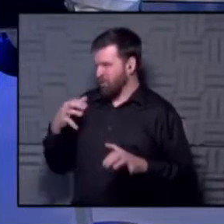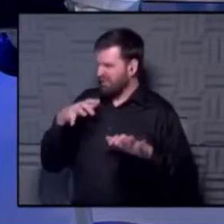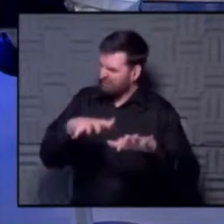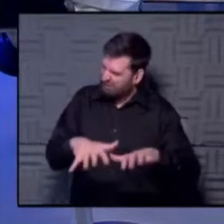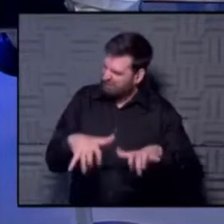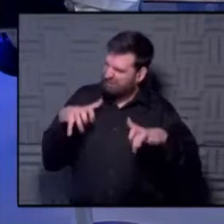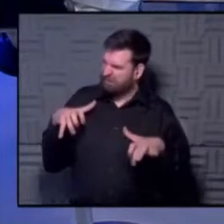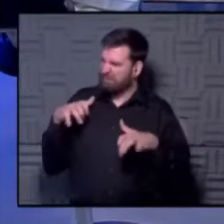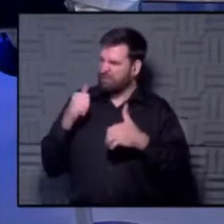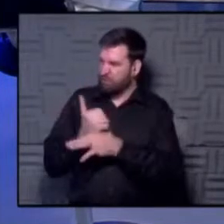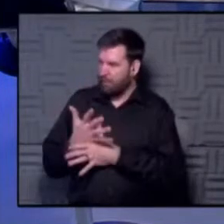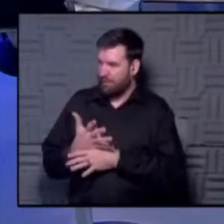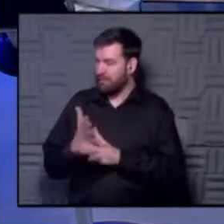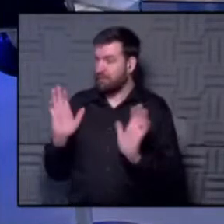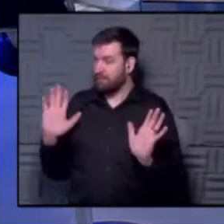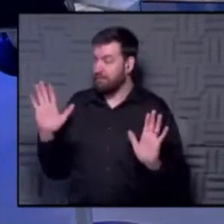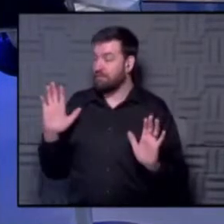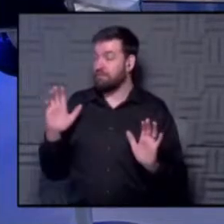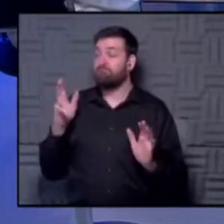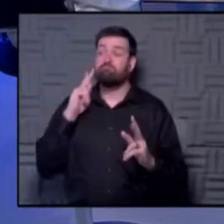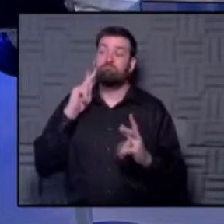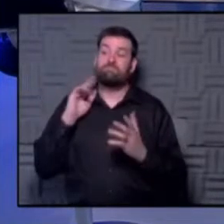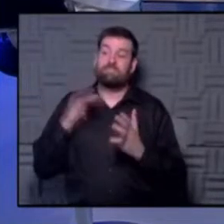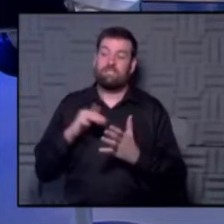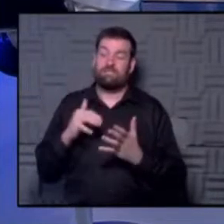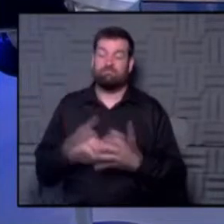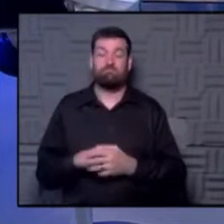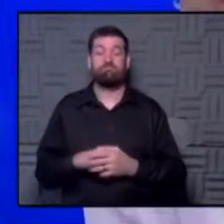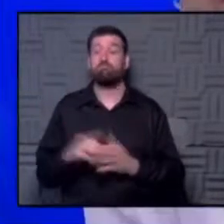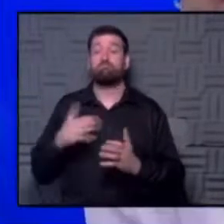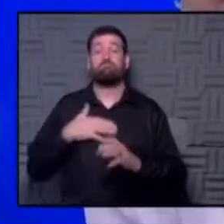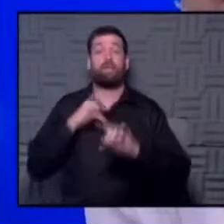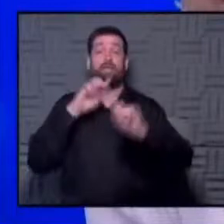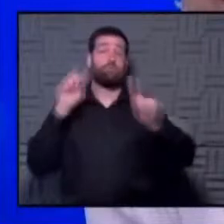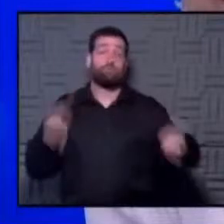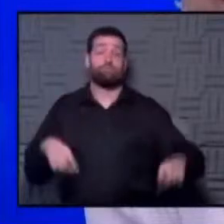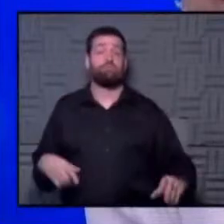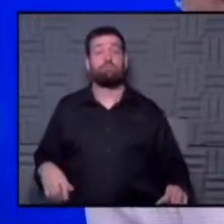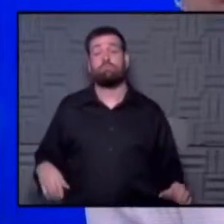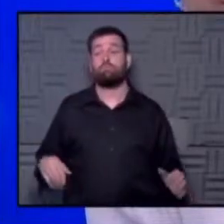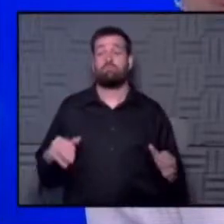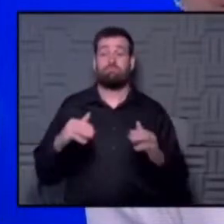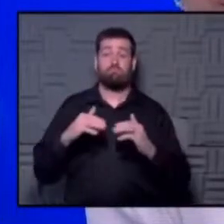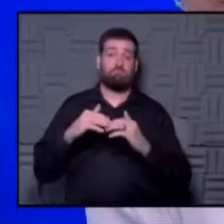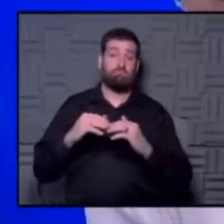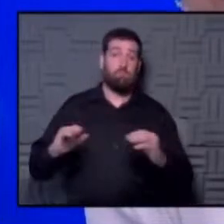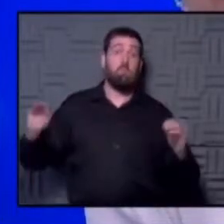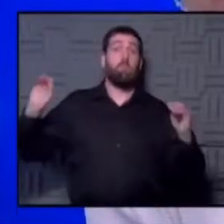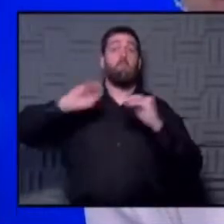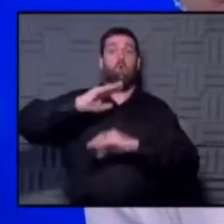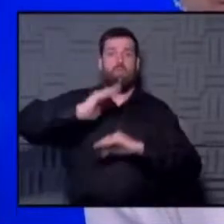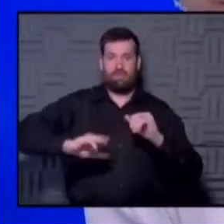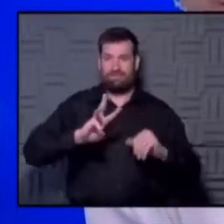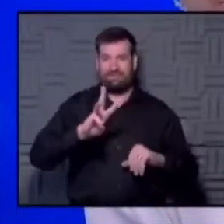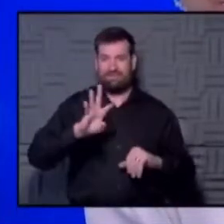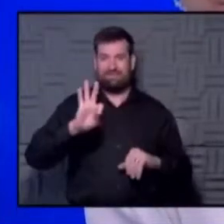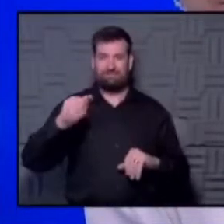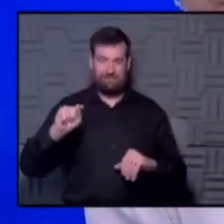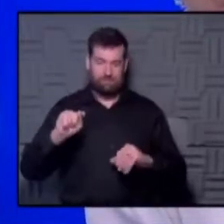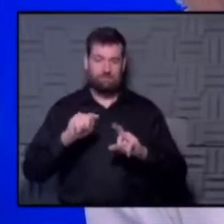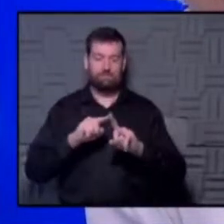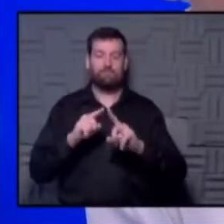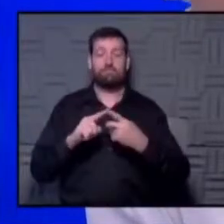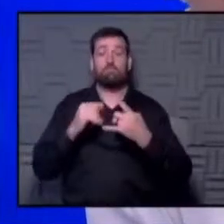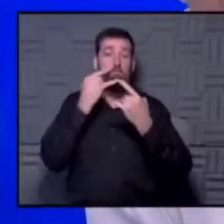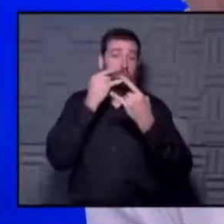Auditorium plan in Germany to see how that study goes. I think my answer is this. If you're more than 6 feet apart and you're wearing a mask while